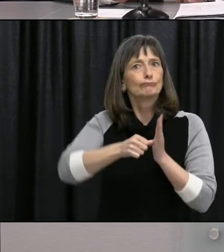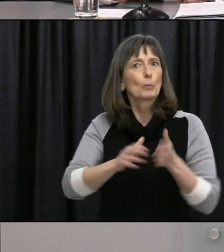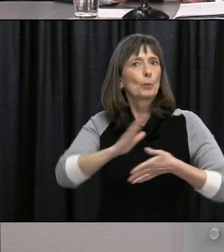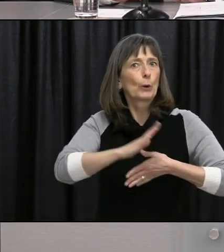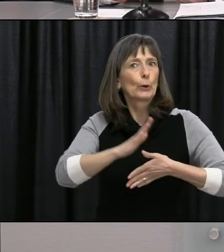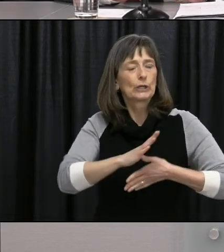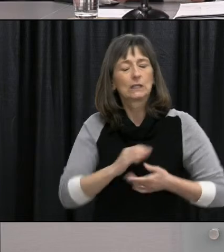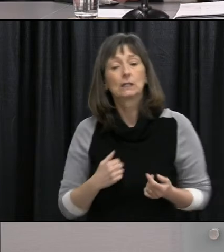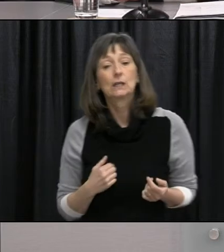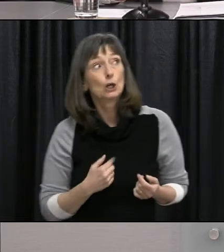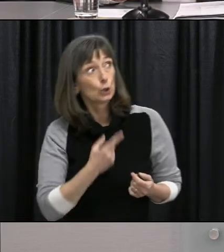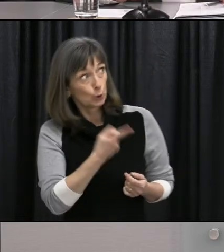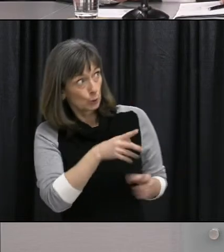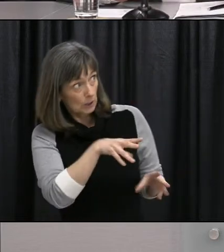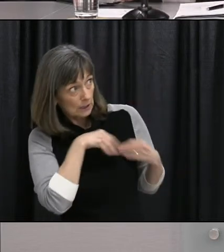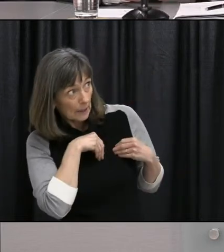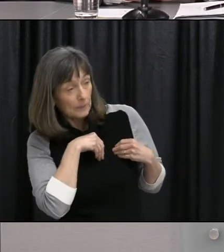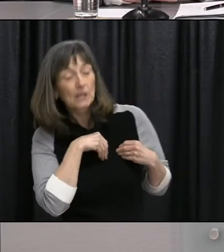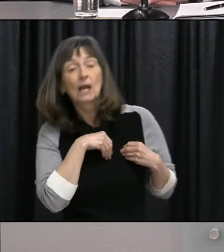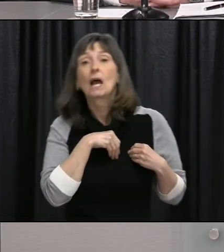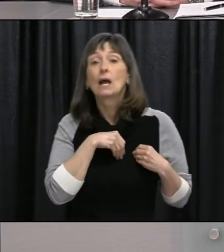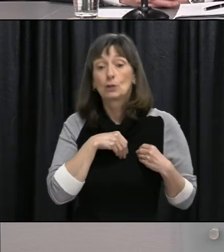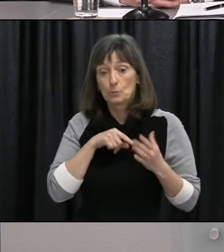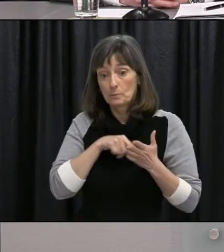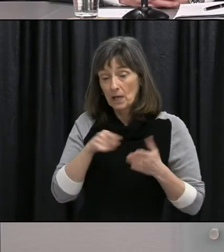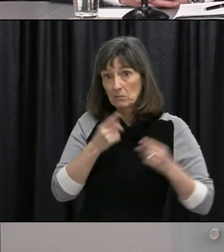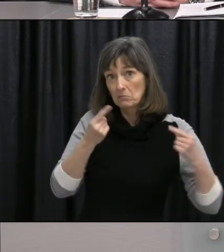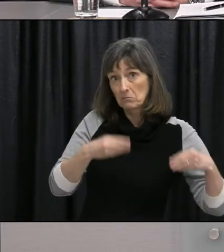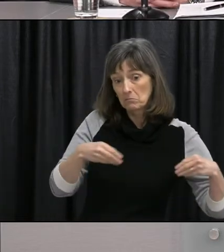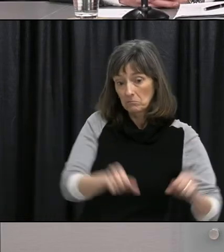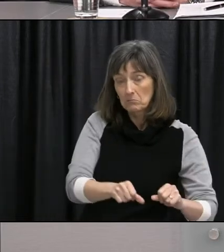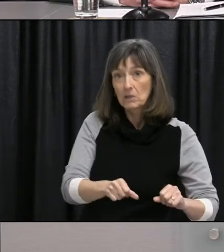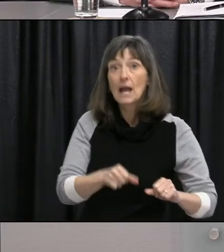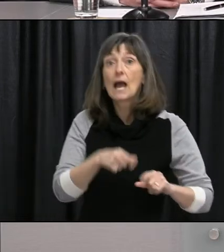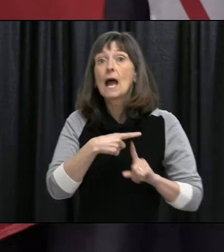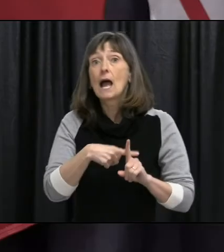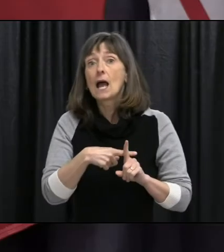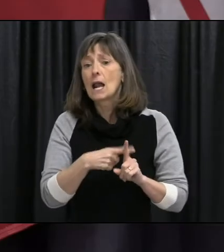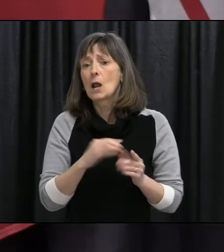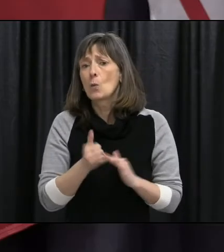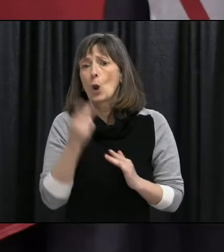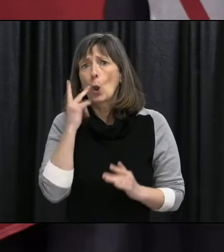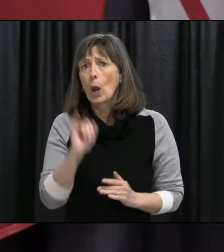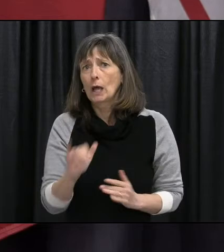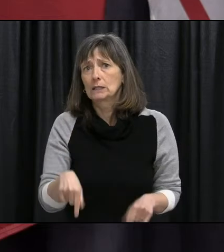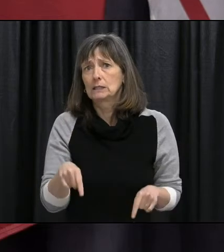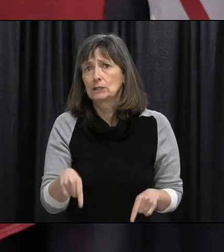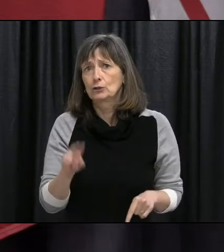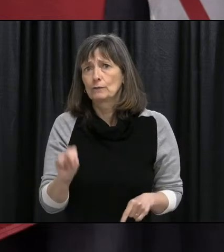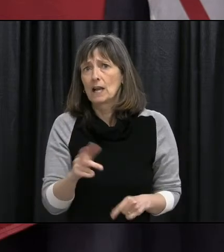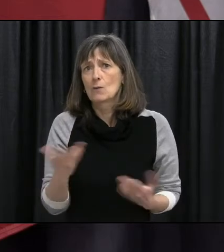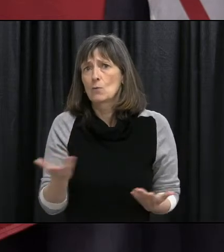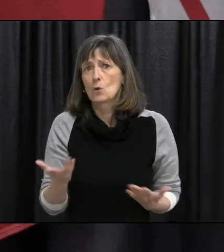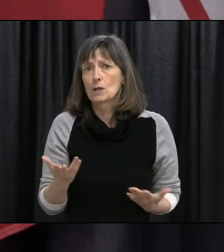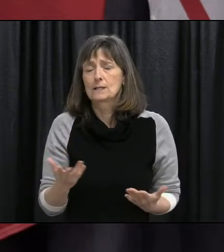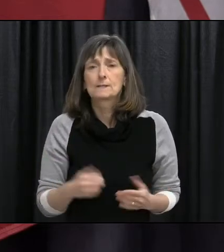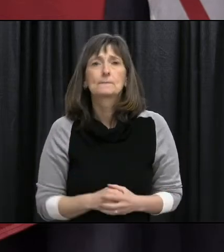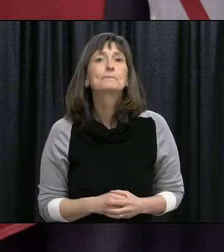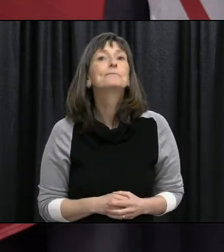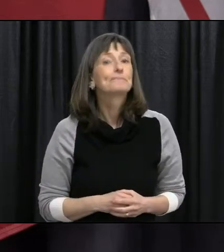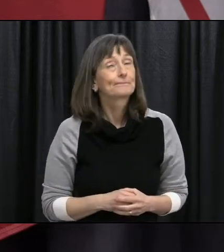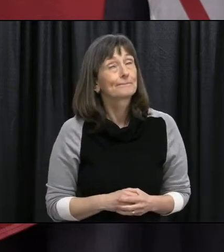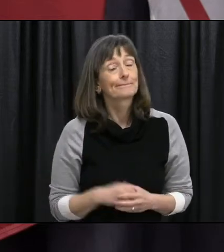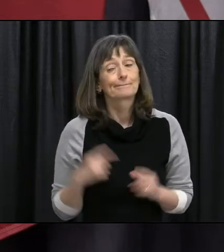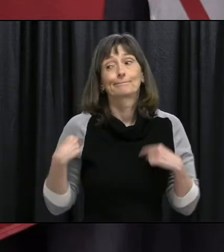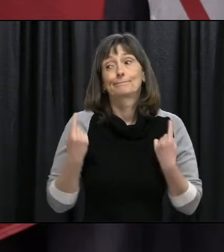like here in Newfoundland and Labrador? Well, thanks, Megan. Certainly that was part of the call with the Prime Minister and other premiers for the last couple of weeks now on